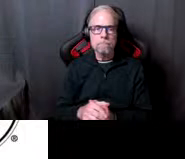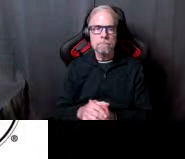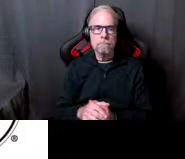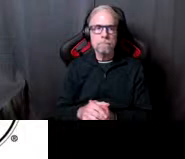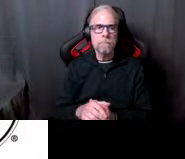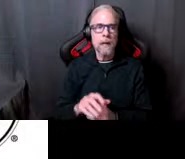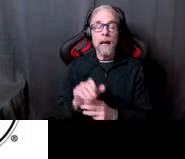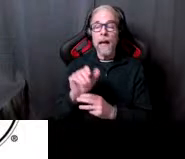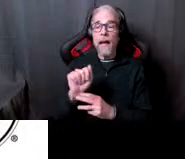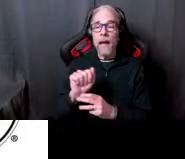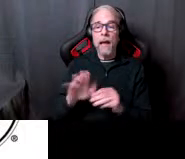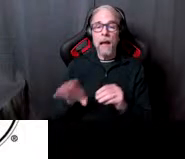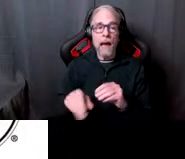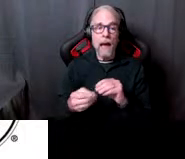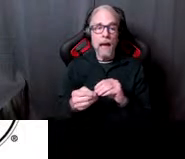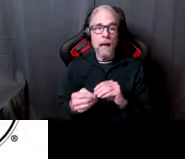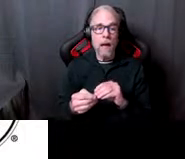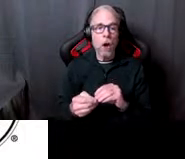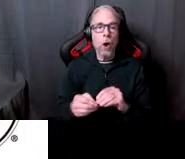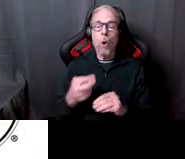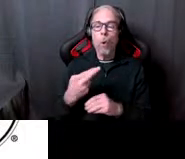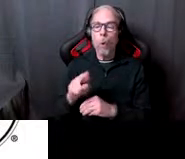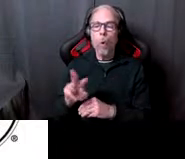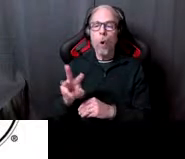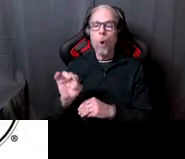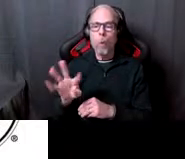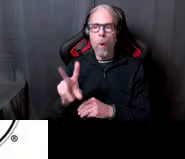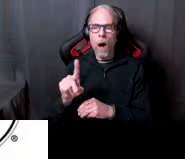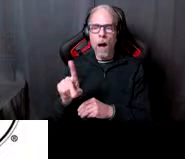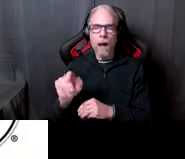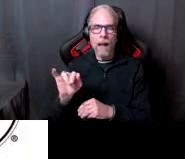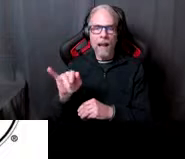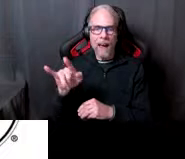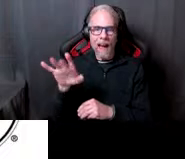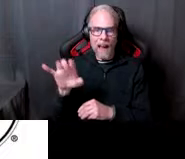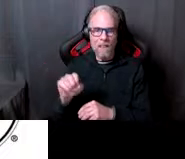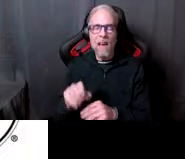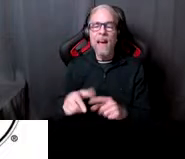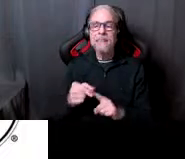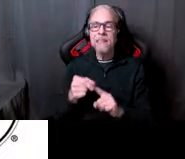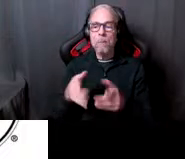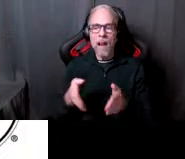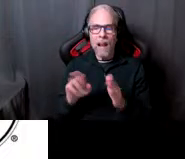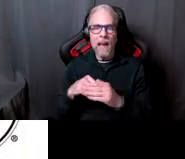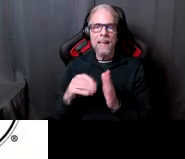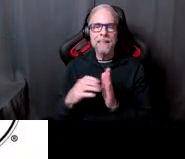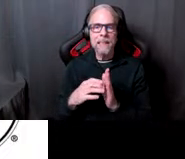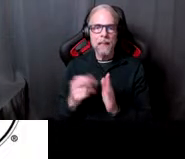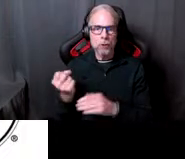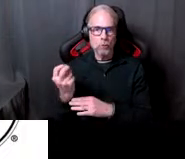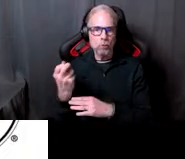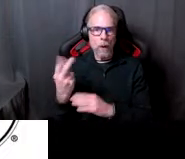A, we added or wildlife, except as allowed in section 12 below.